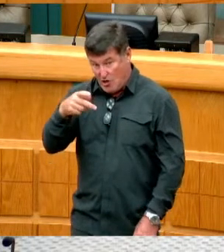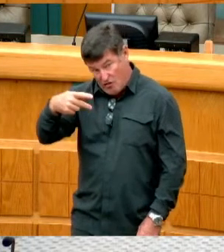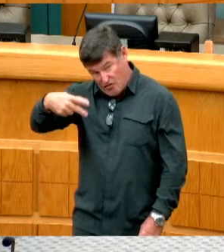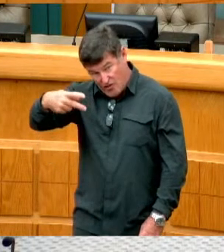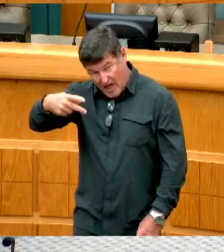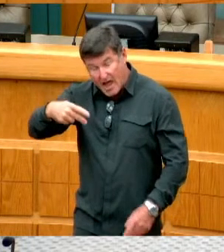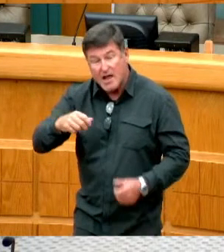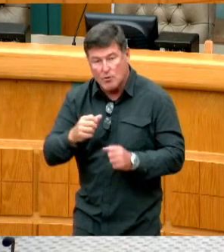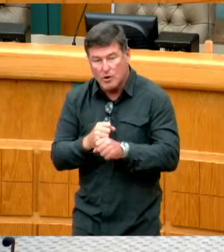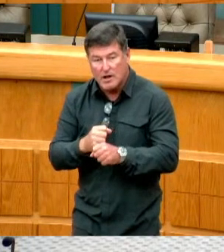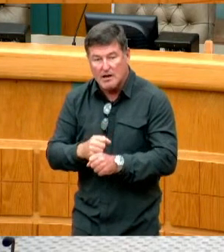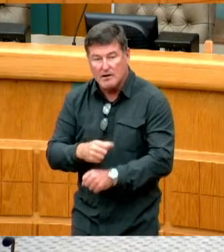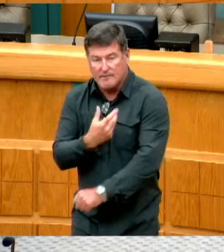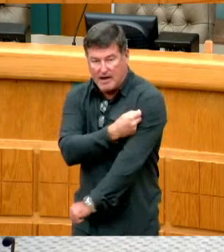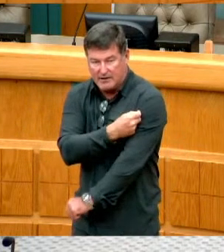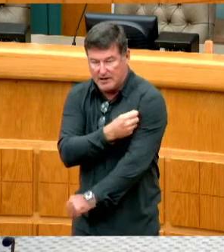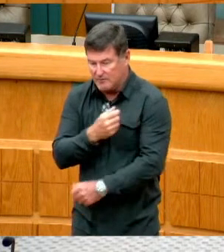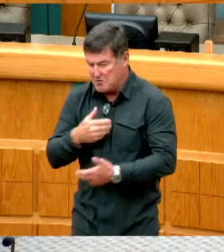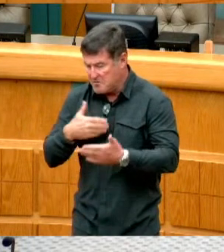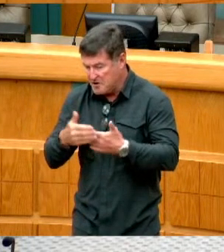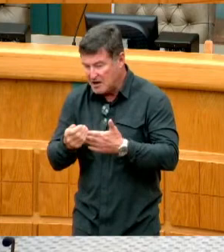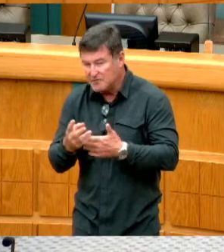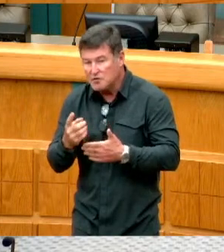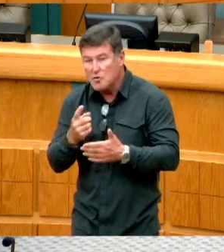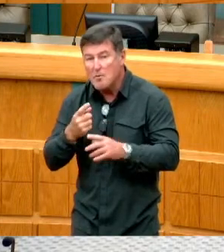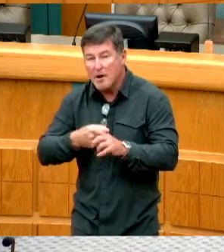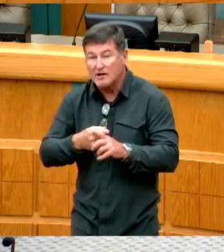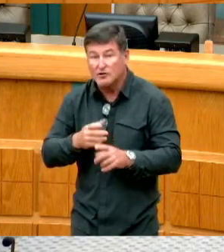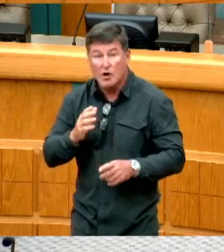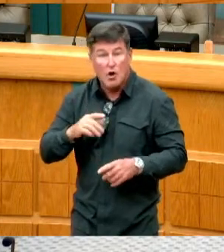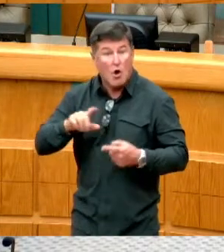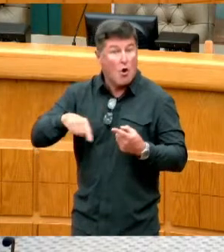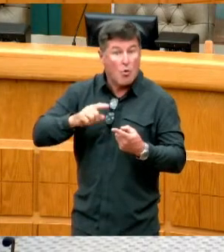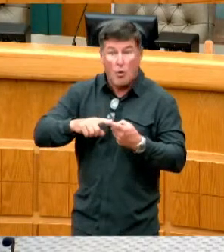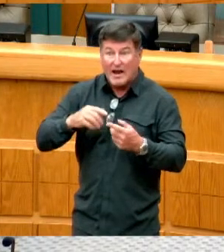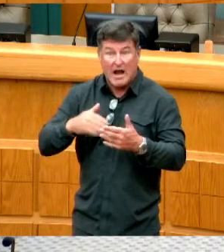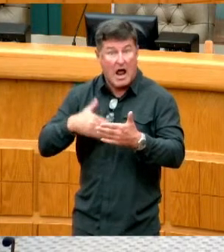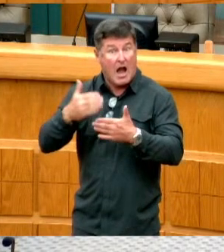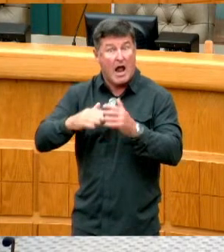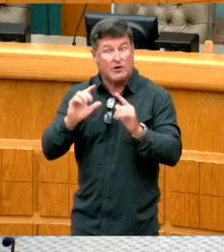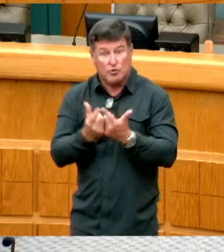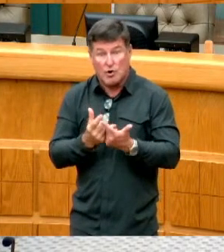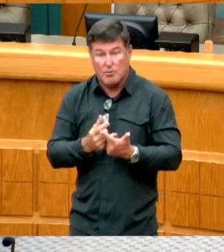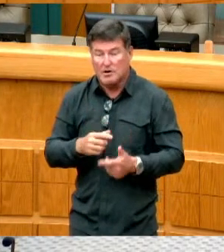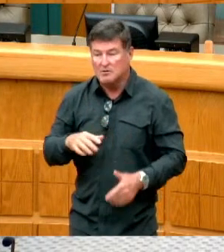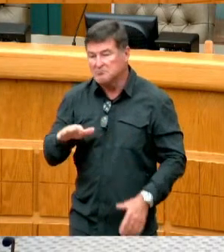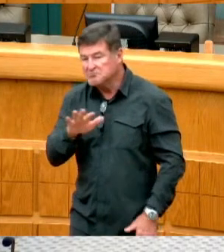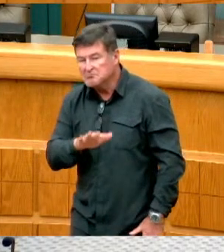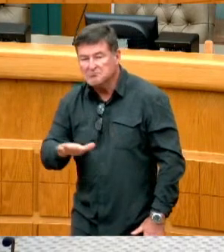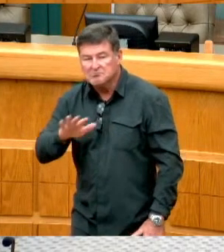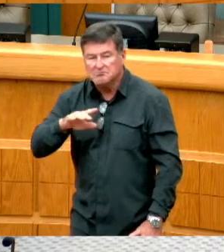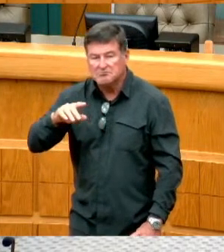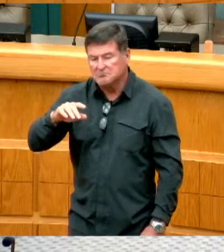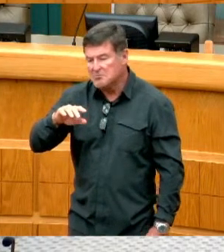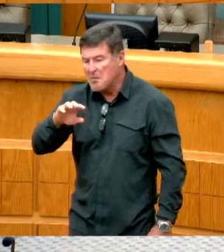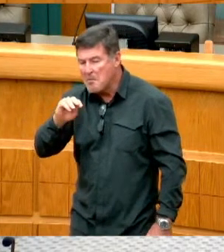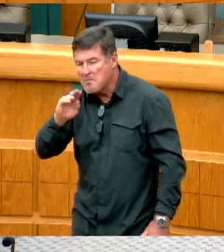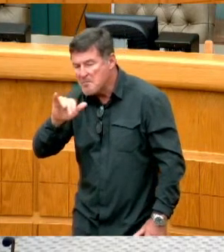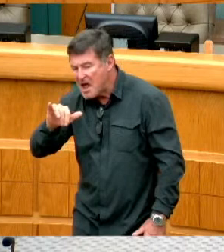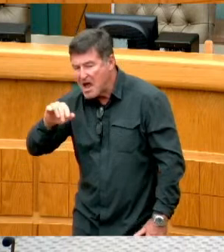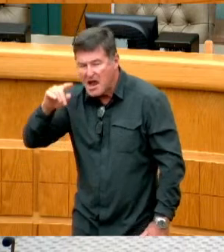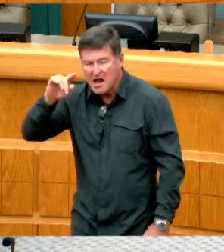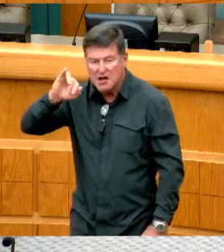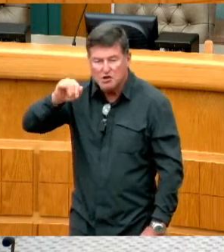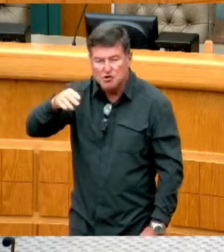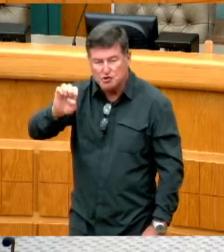vaccine production, we would be looking at early summer before we moved on to the next group. And again, who's 1A? Who's eligible? Those are